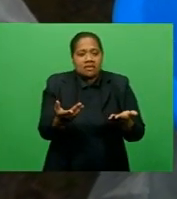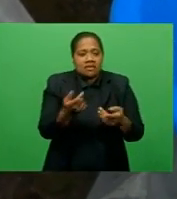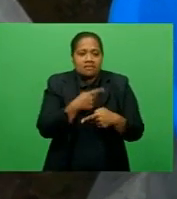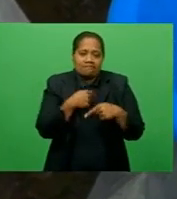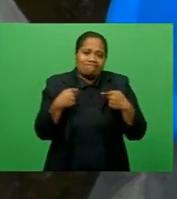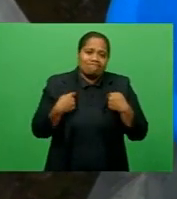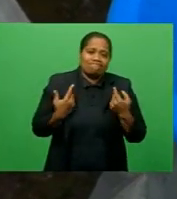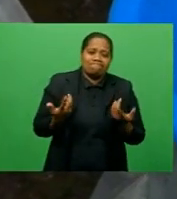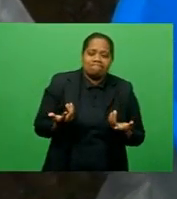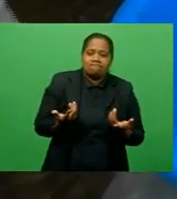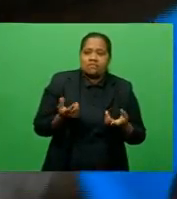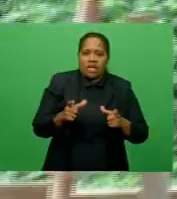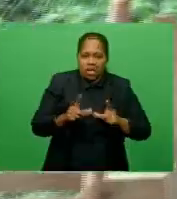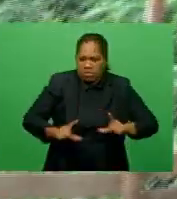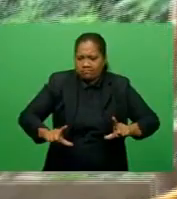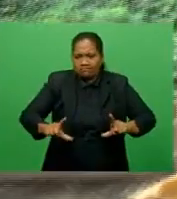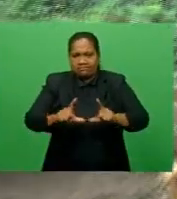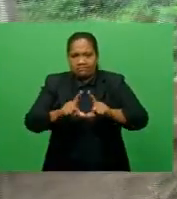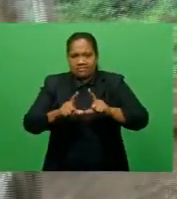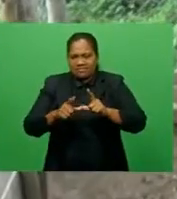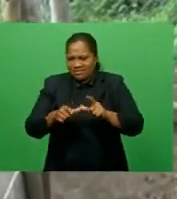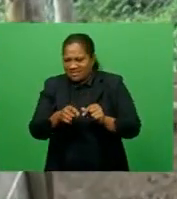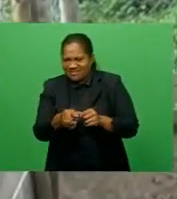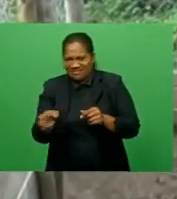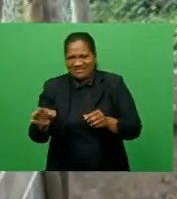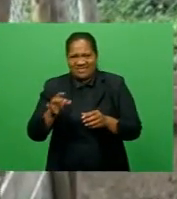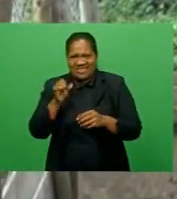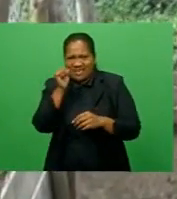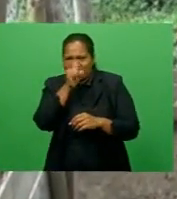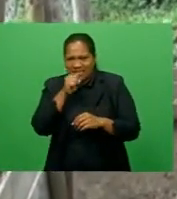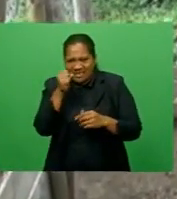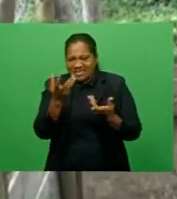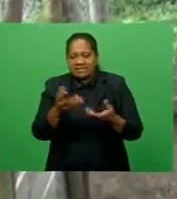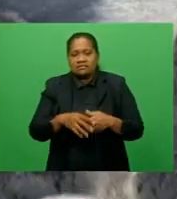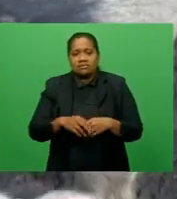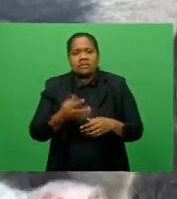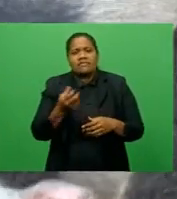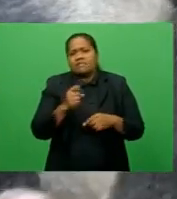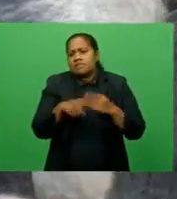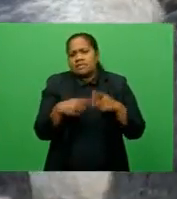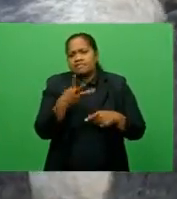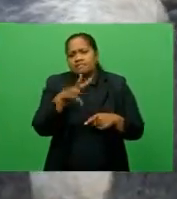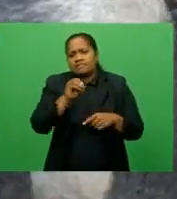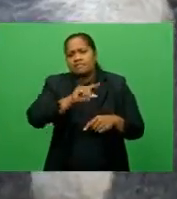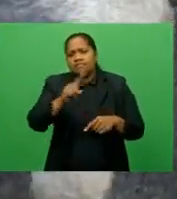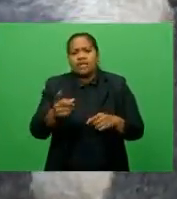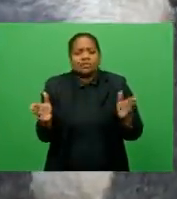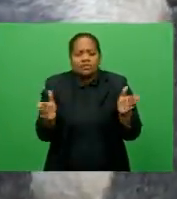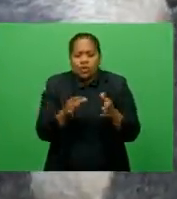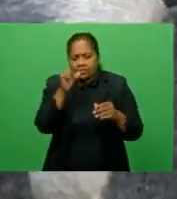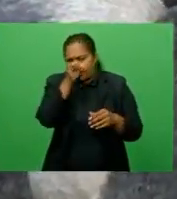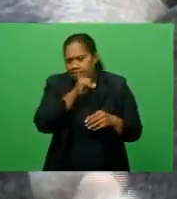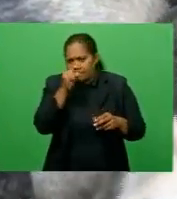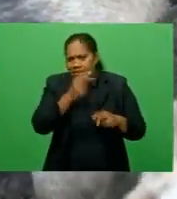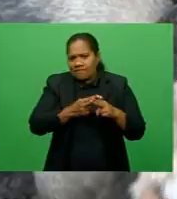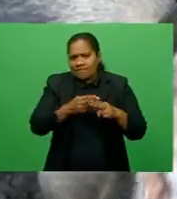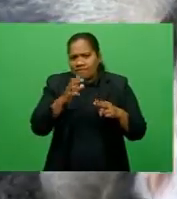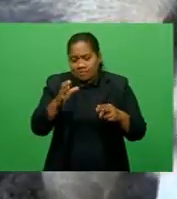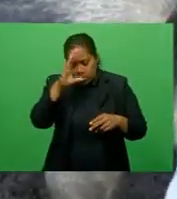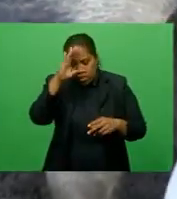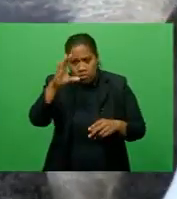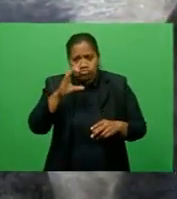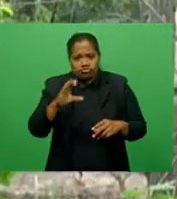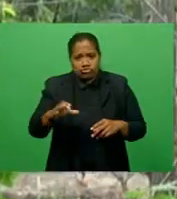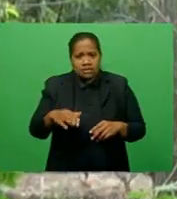in local livestock. There are about 30,000 small pig farmers in the country, and Cole believes the number